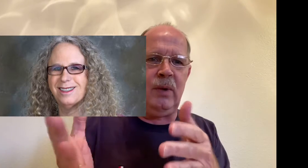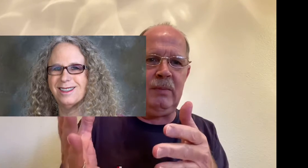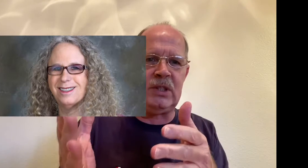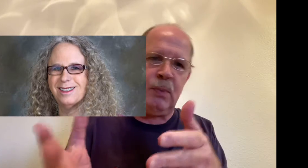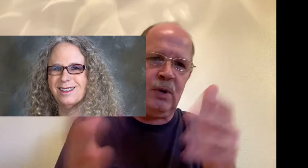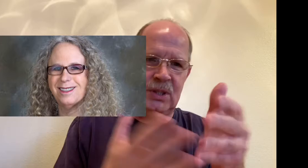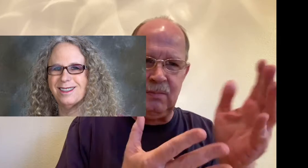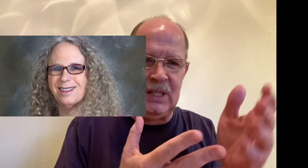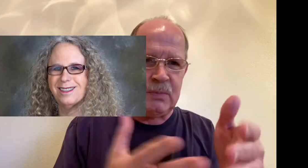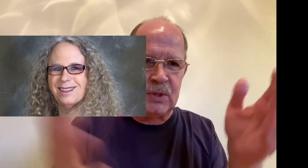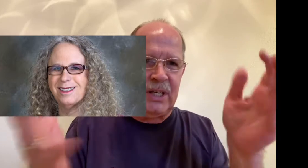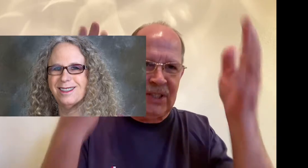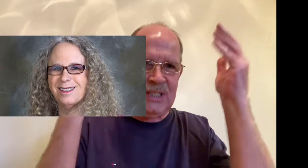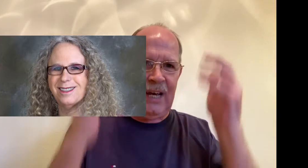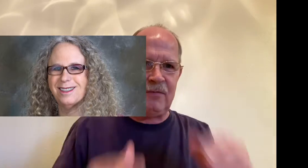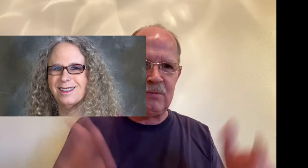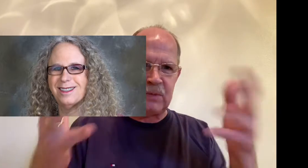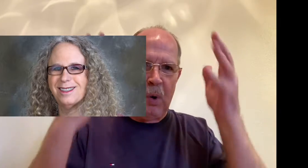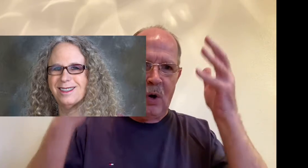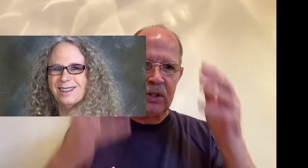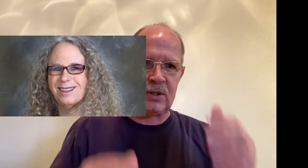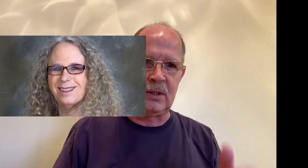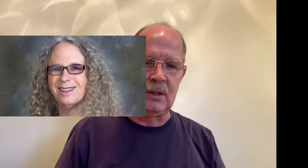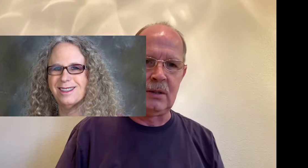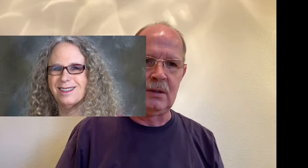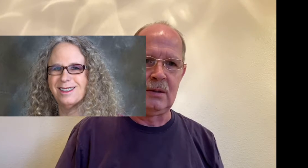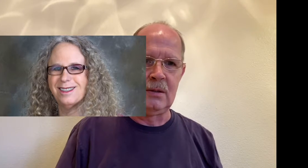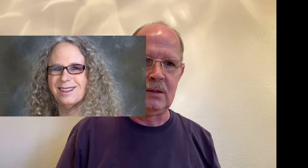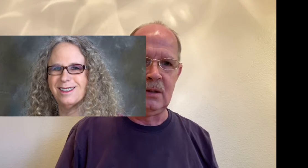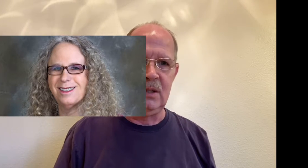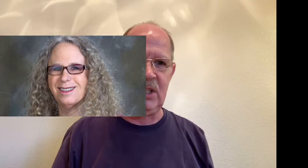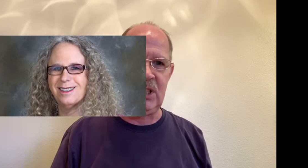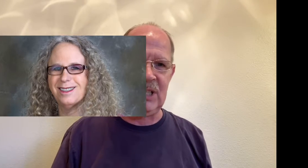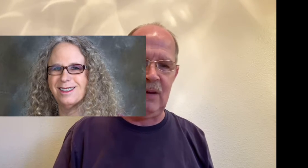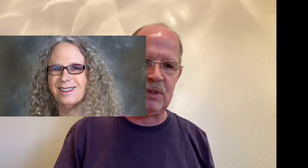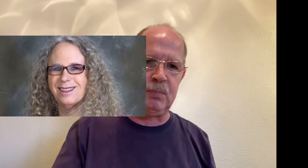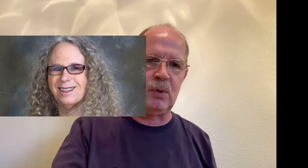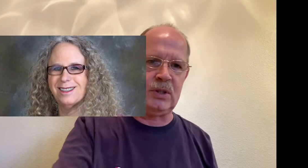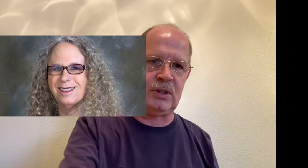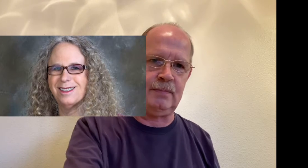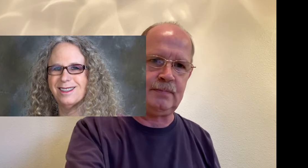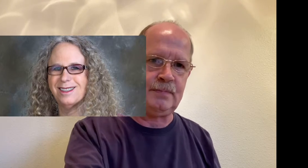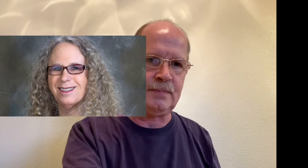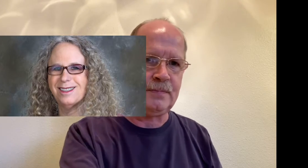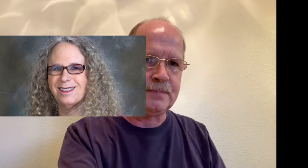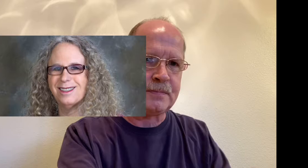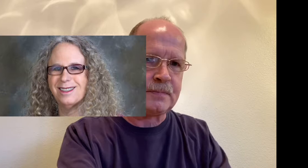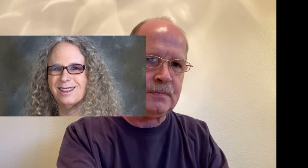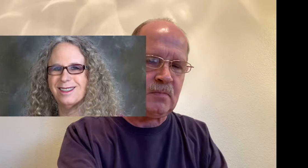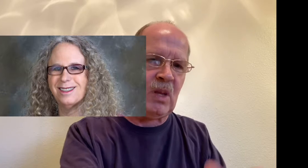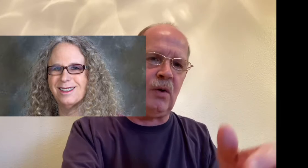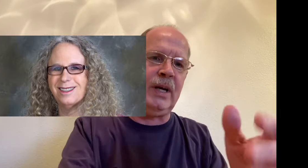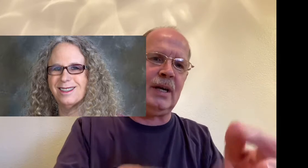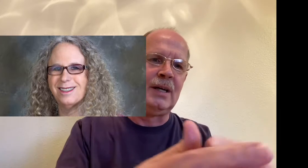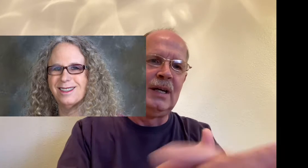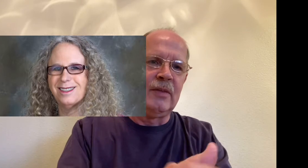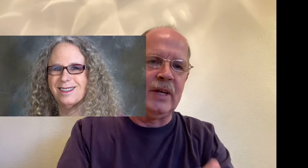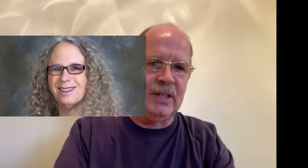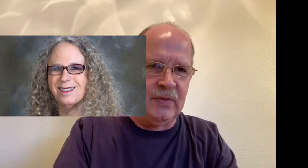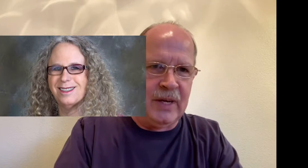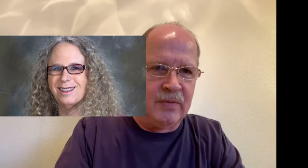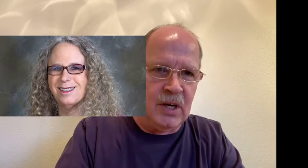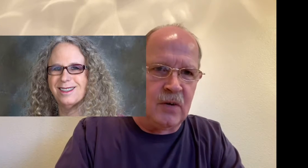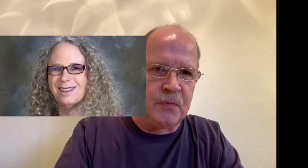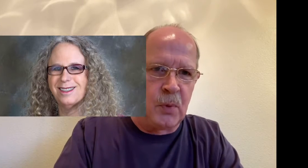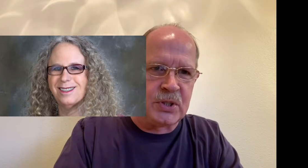away women's sports and men's sports? Let's just have sports. Let's just have sports. Oh, yeah. They